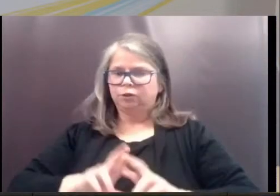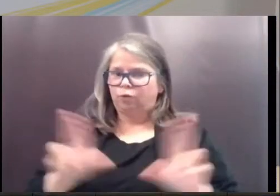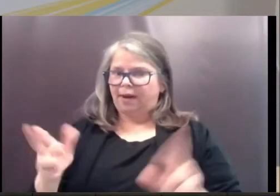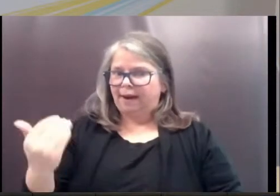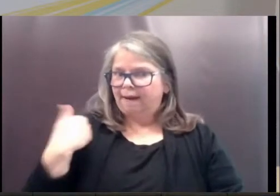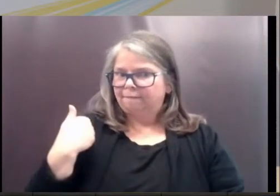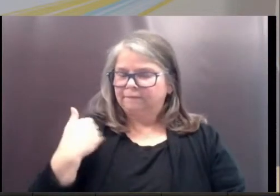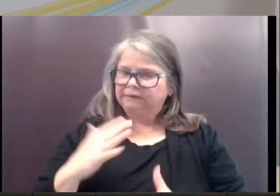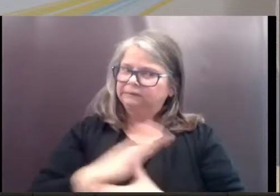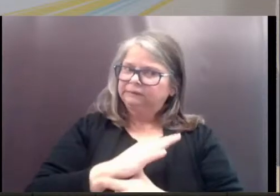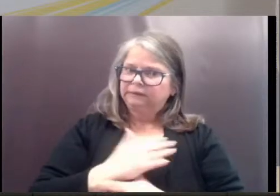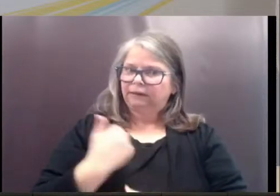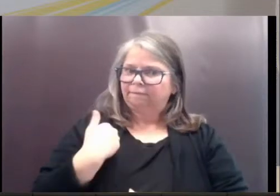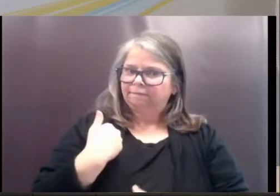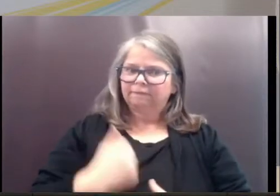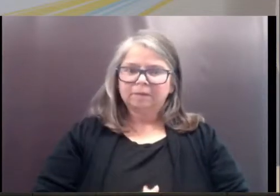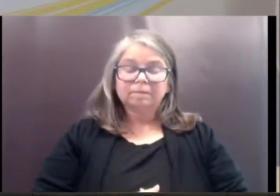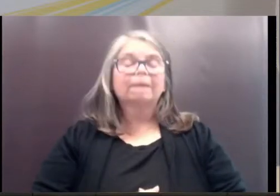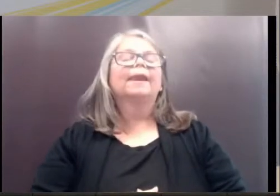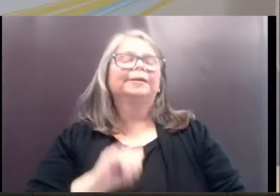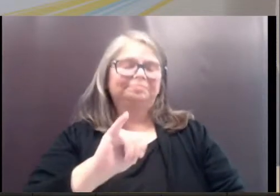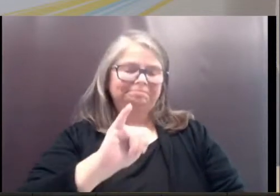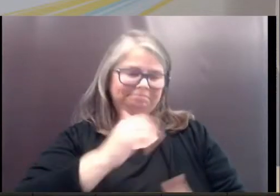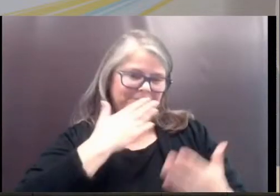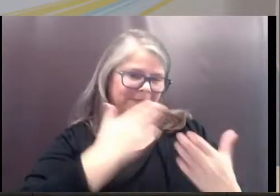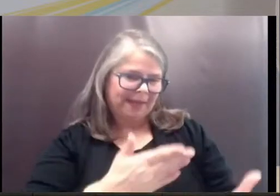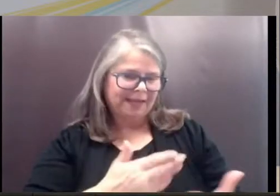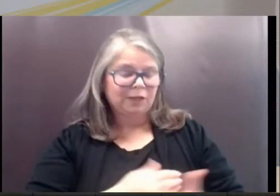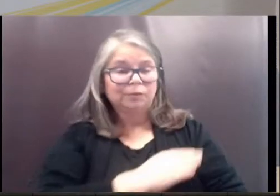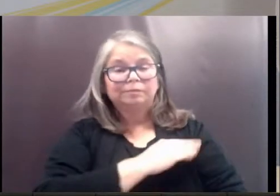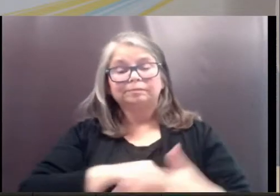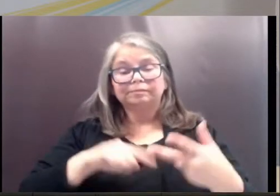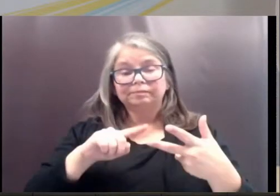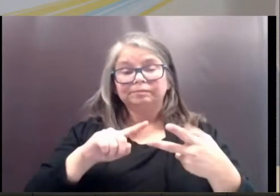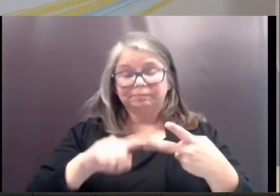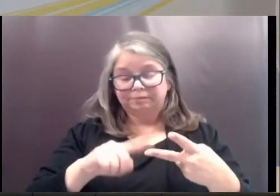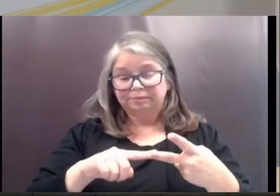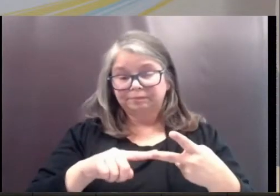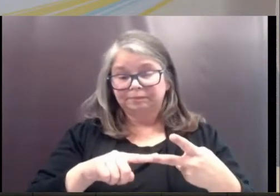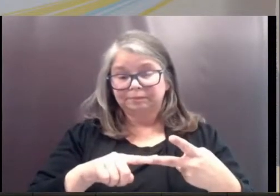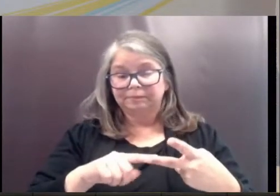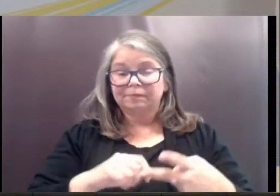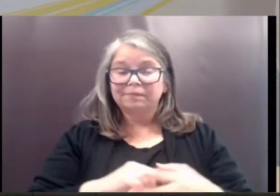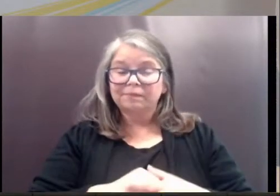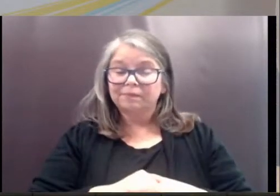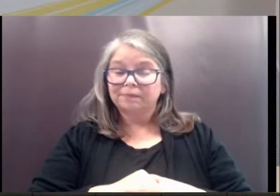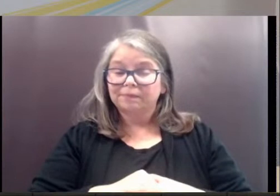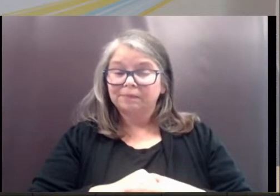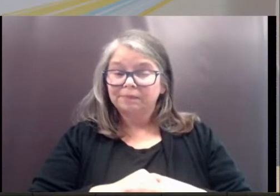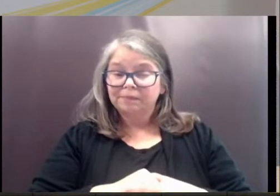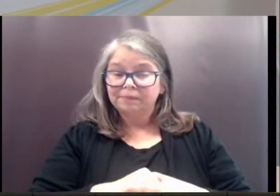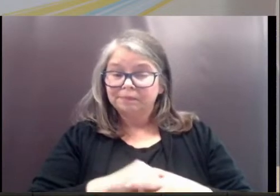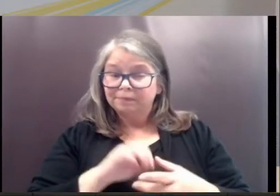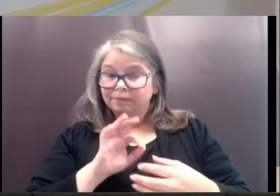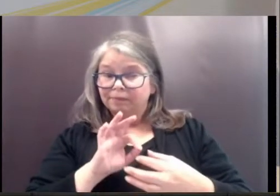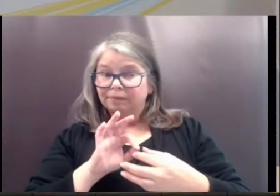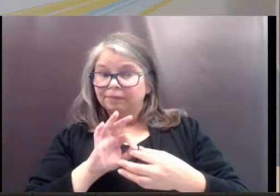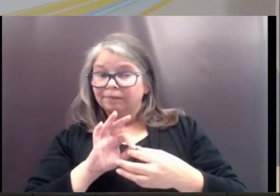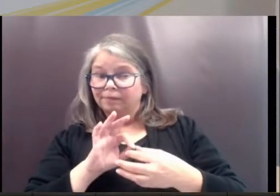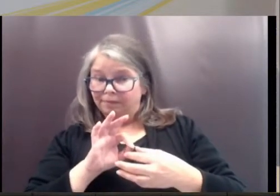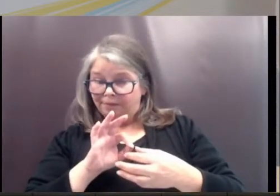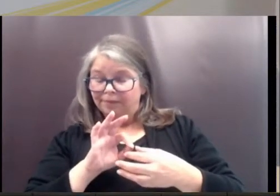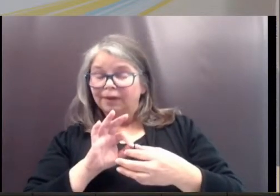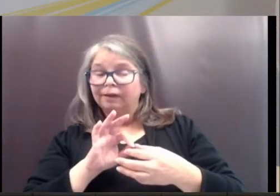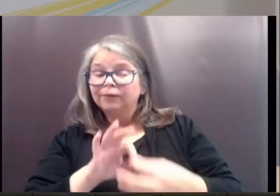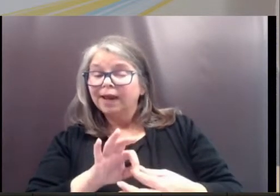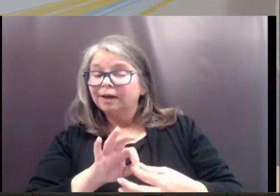Okay, thank you for that. So I guess just more of a bigger question just about what's happened in the last, 48 hours. I mean,